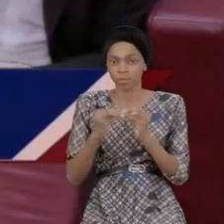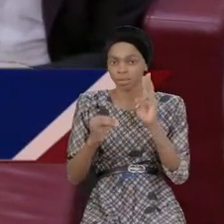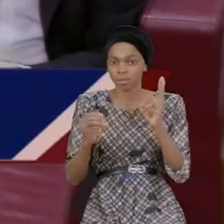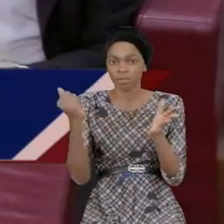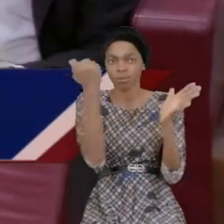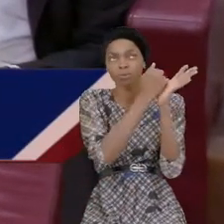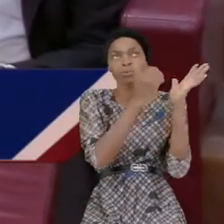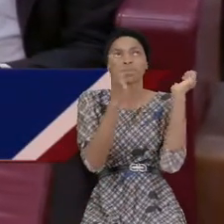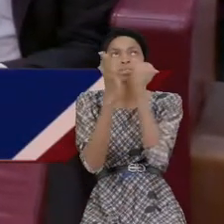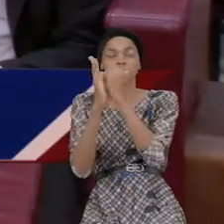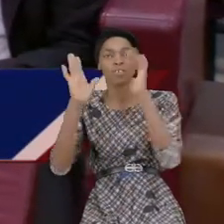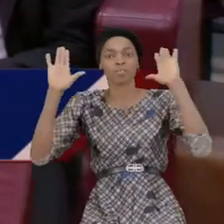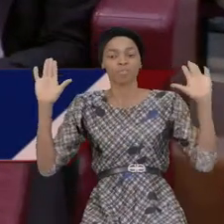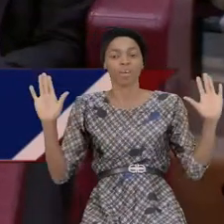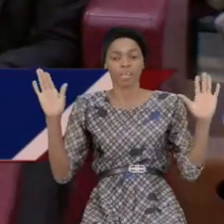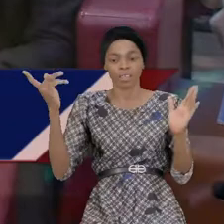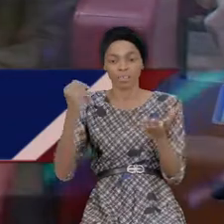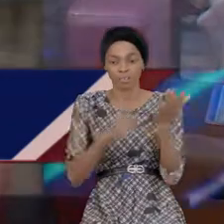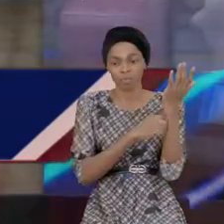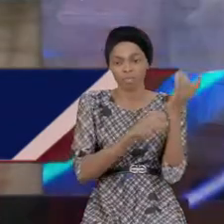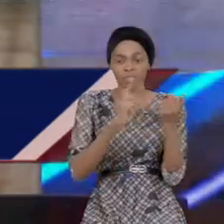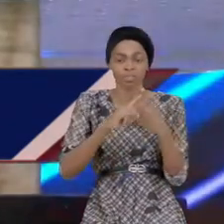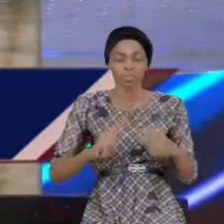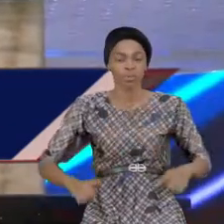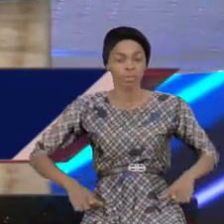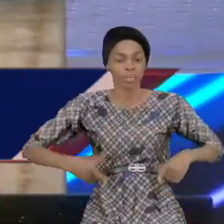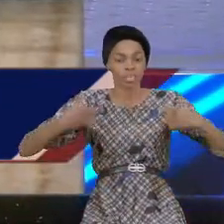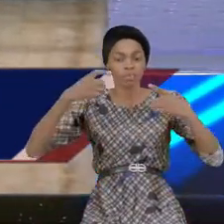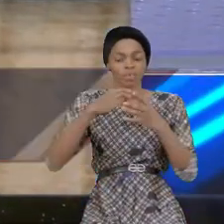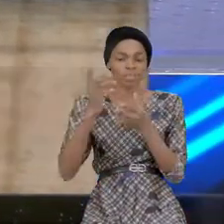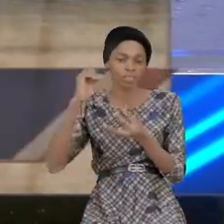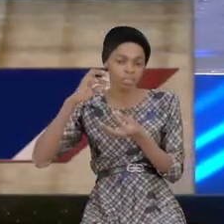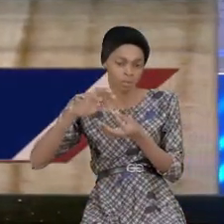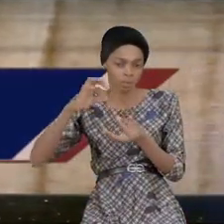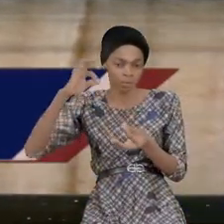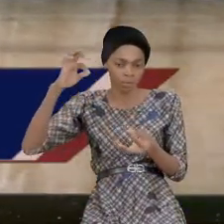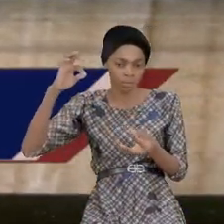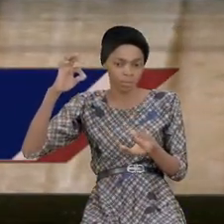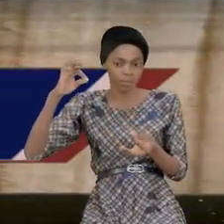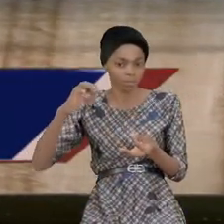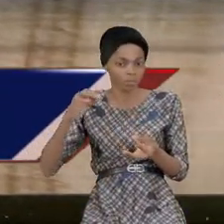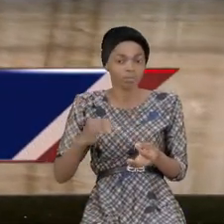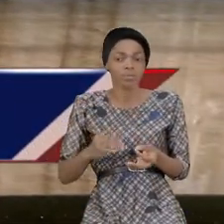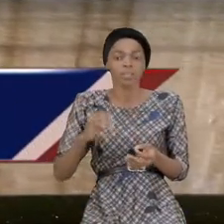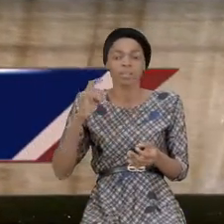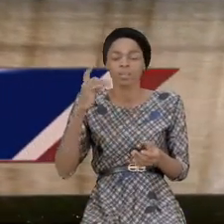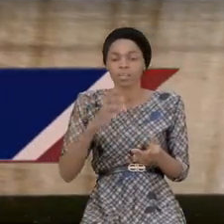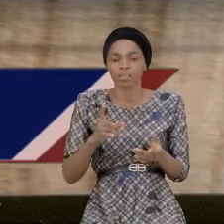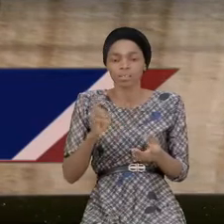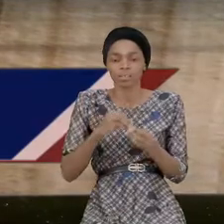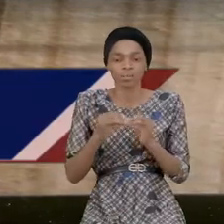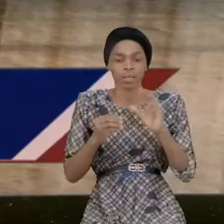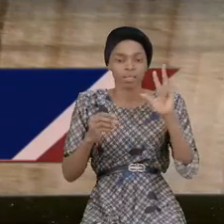to live in the Spirit. And number three, considering other